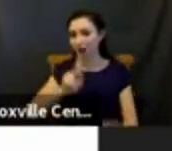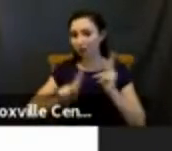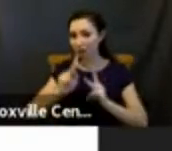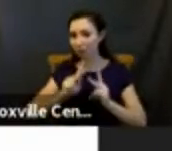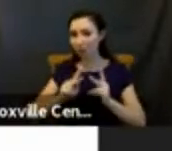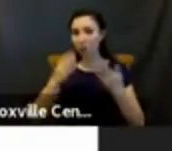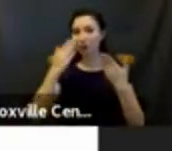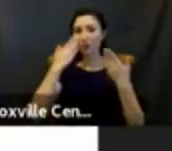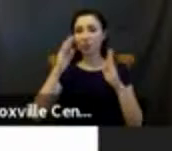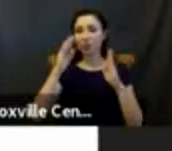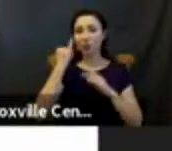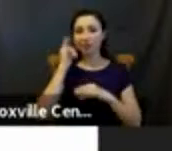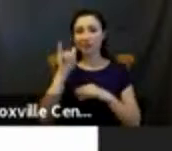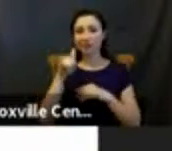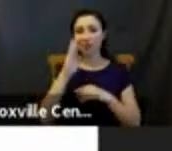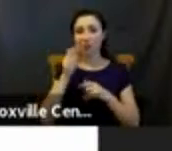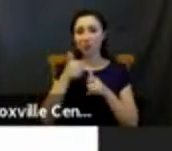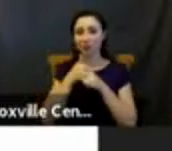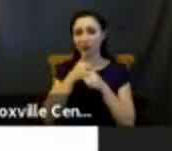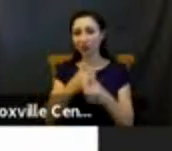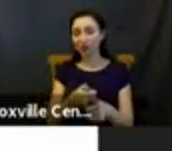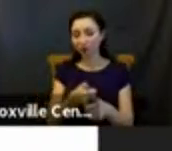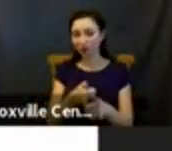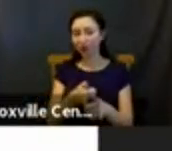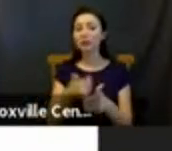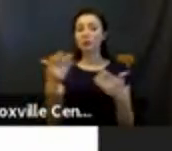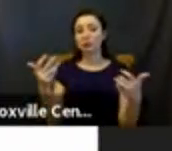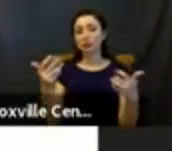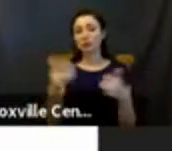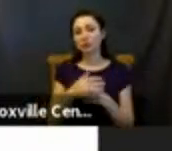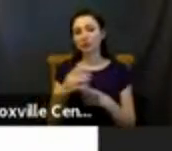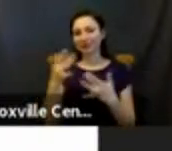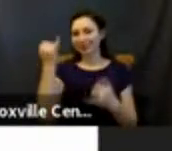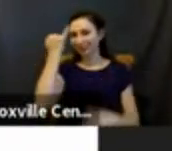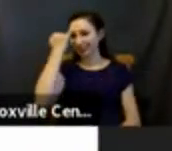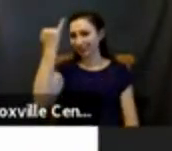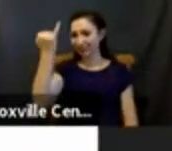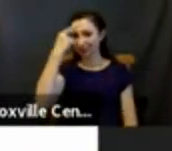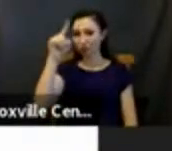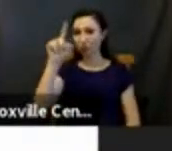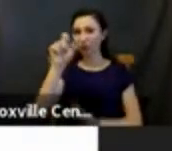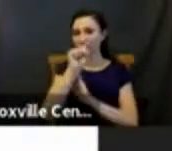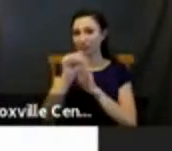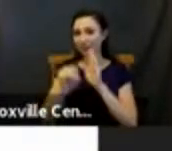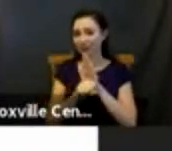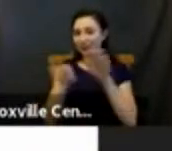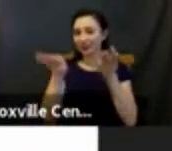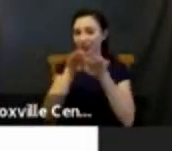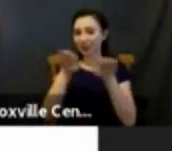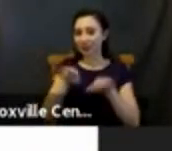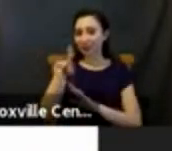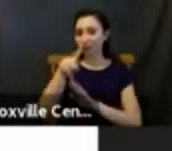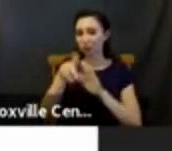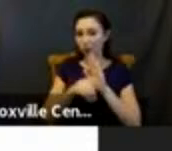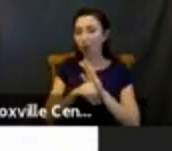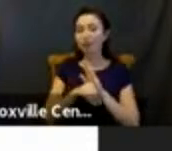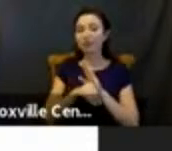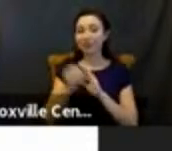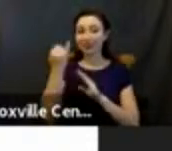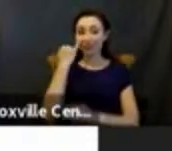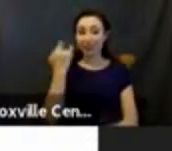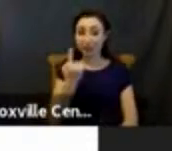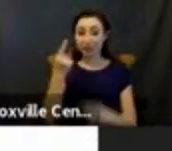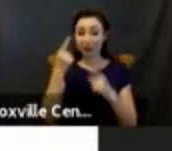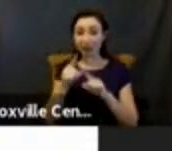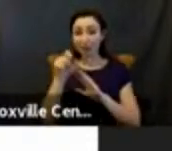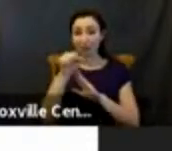be followed. And the idea of state level policies, that doing something at a state level may be simpler and more